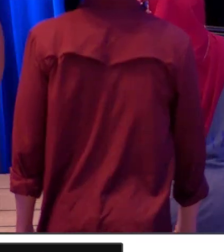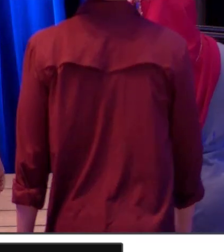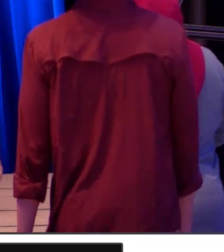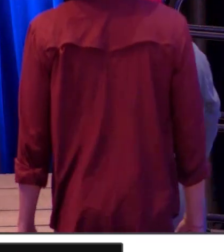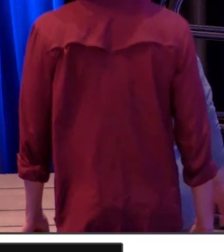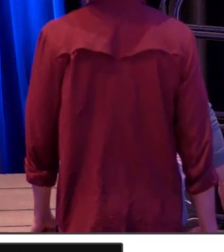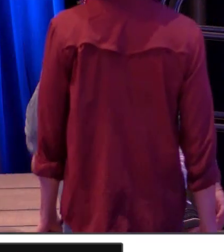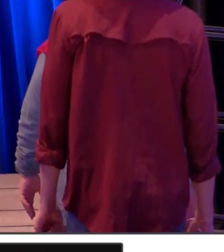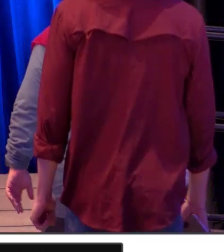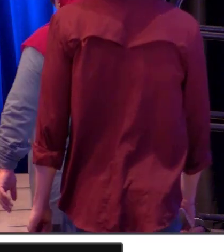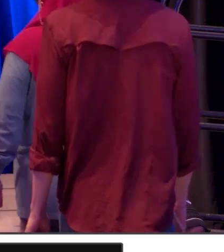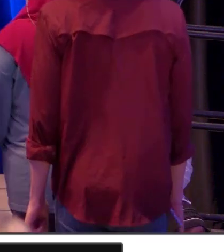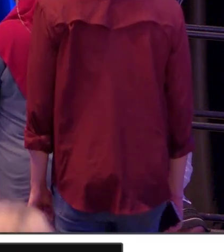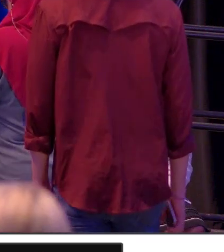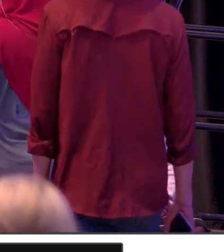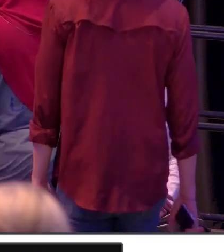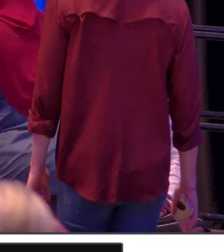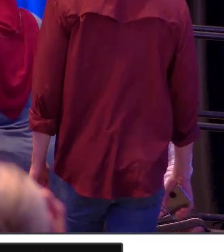Now